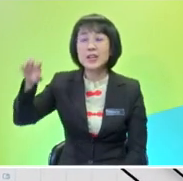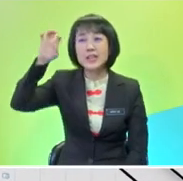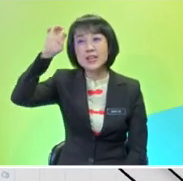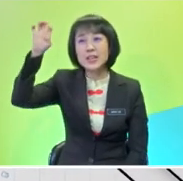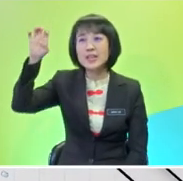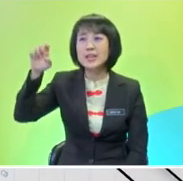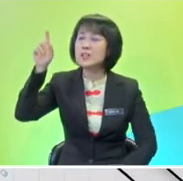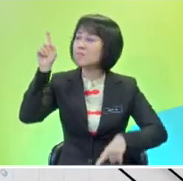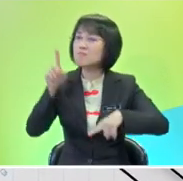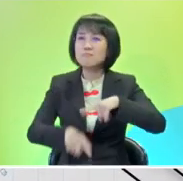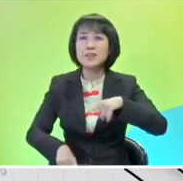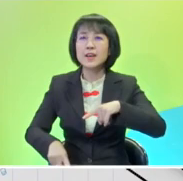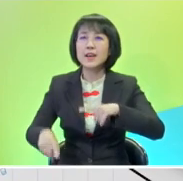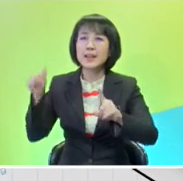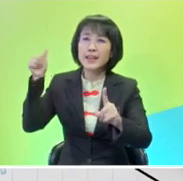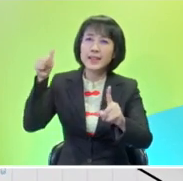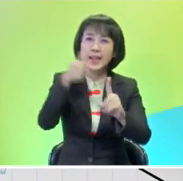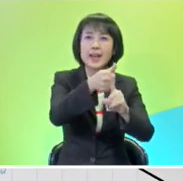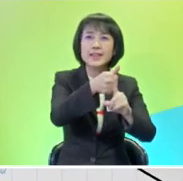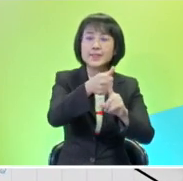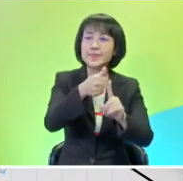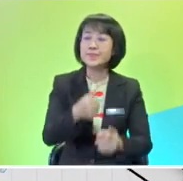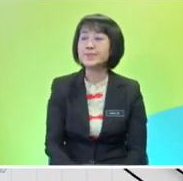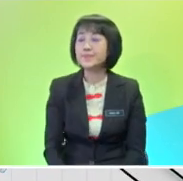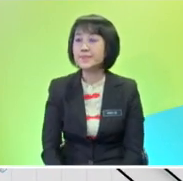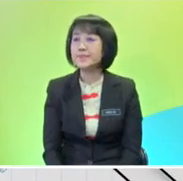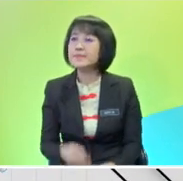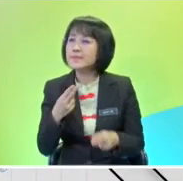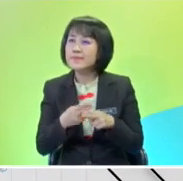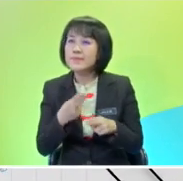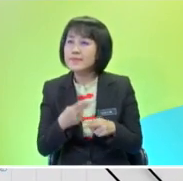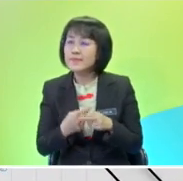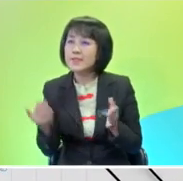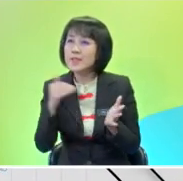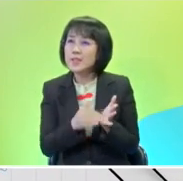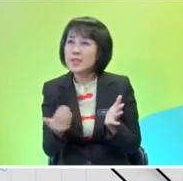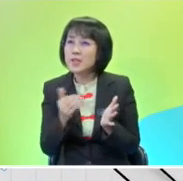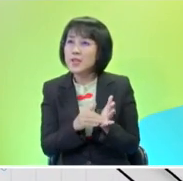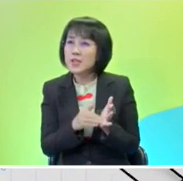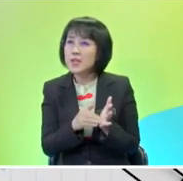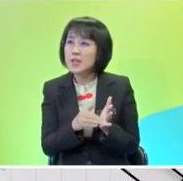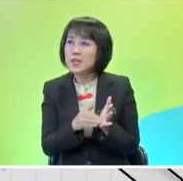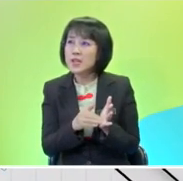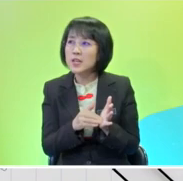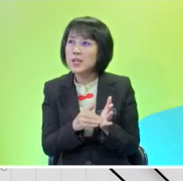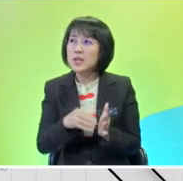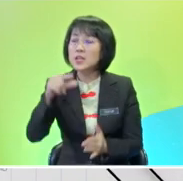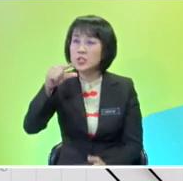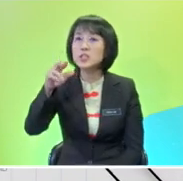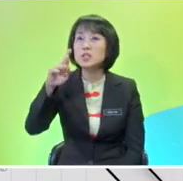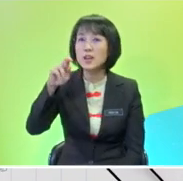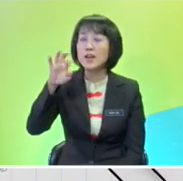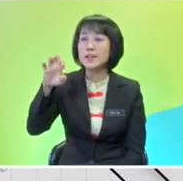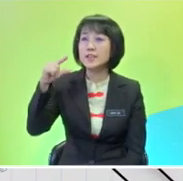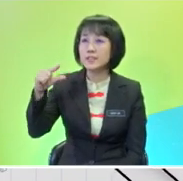attack. Okay, this is your robot. What is your robot's name again? Sorry? Greg. Greg. Okay,